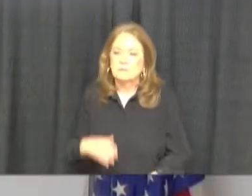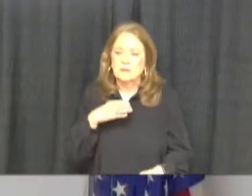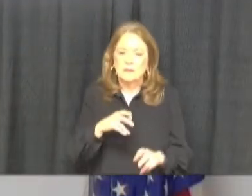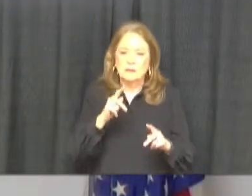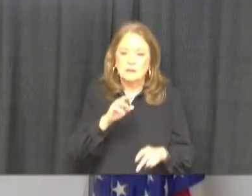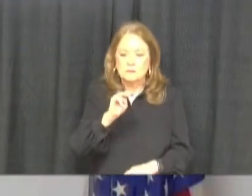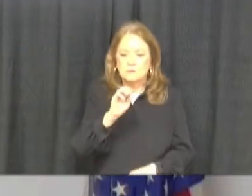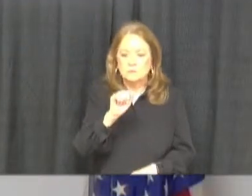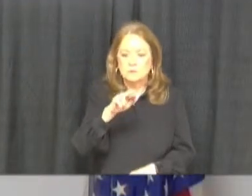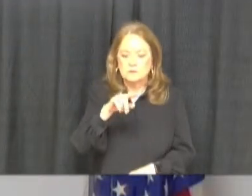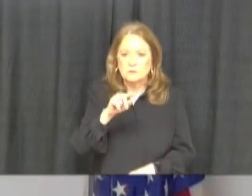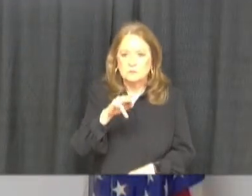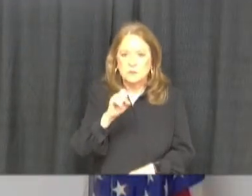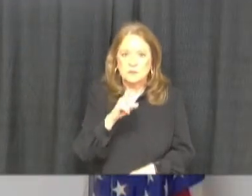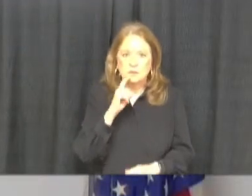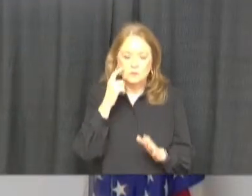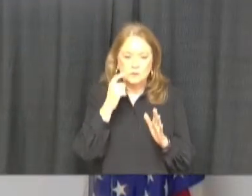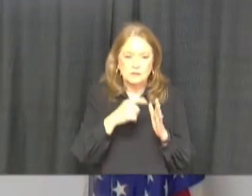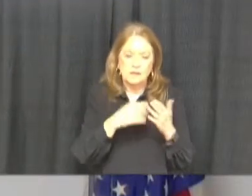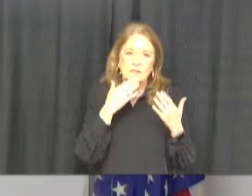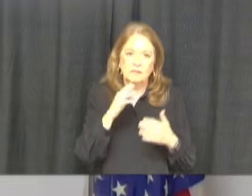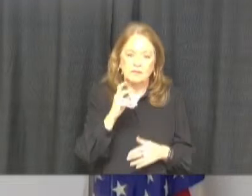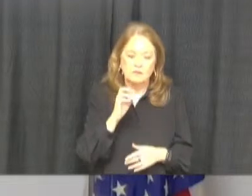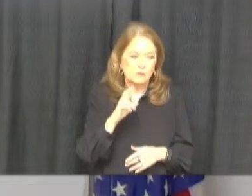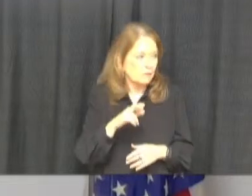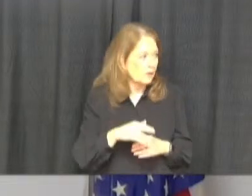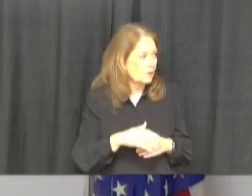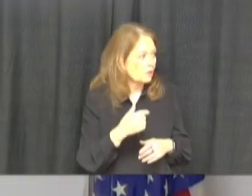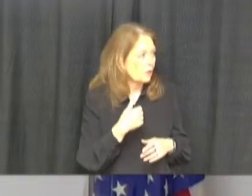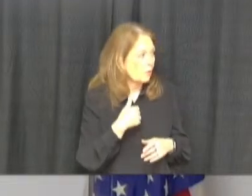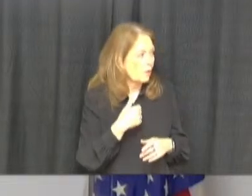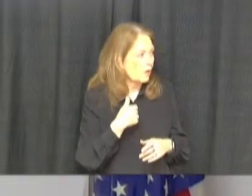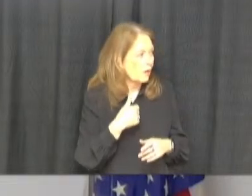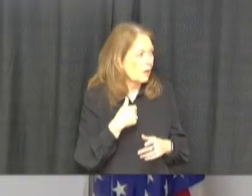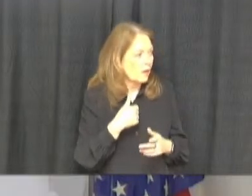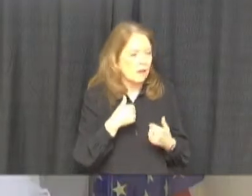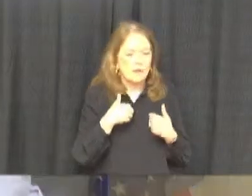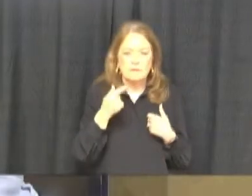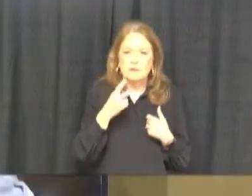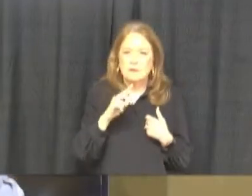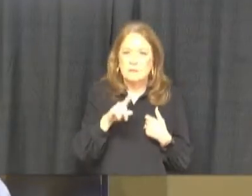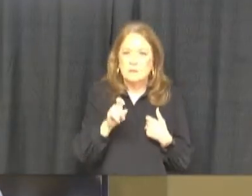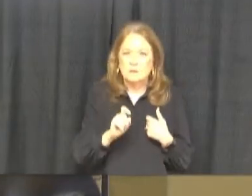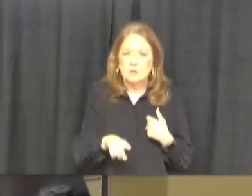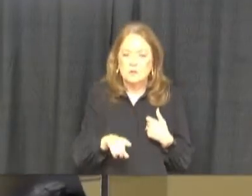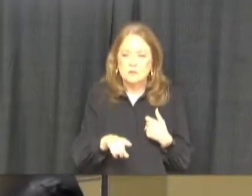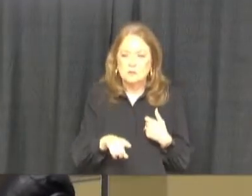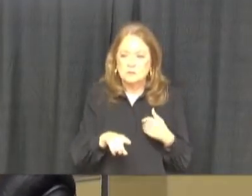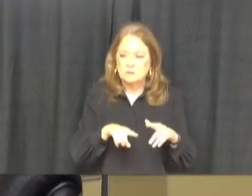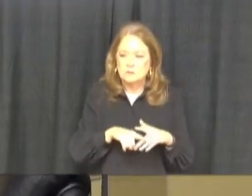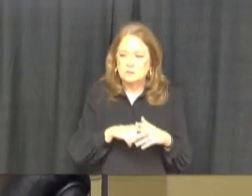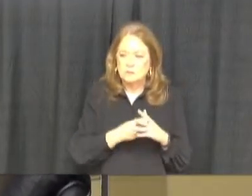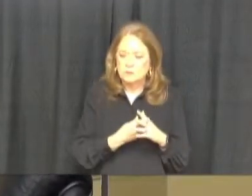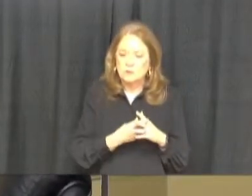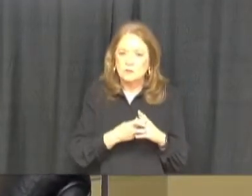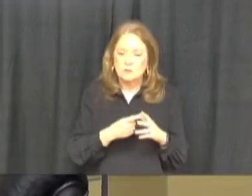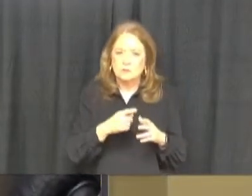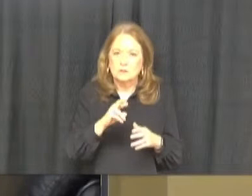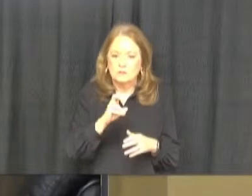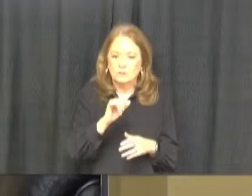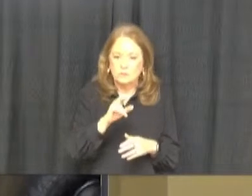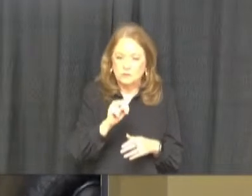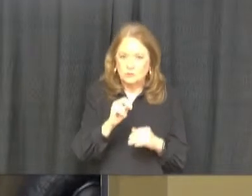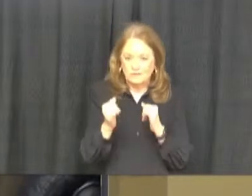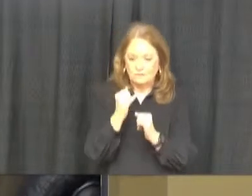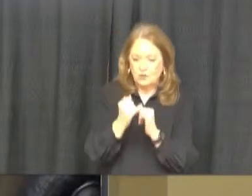Councilperson Markey, you are recognized. Thank you, Mayor. All right, so I have a couple of questions. To start, in the resolution at the